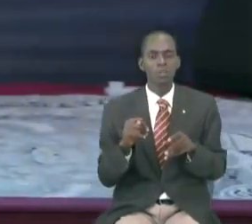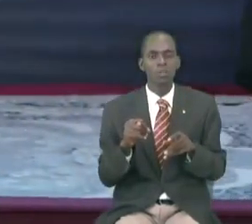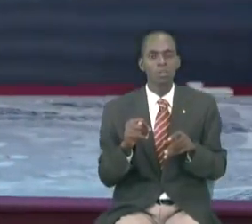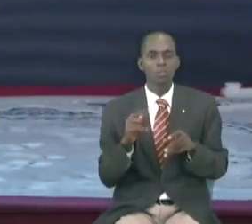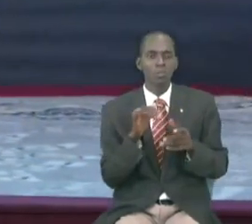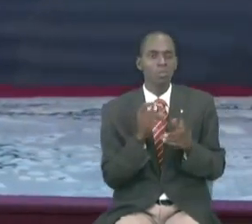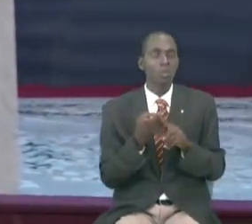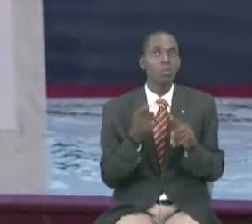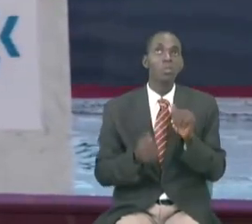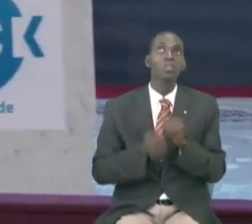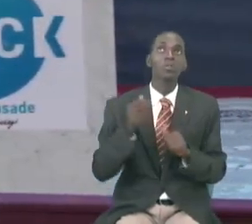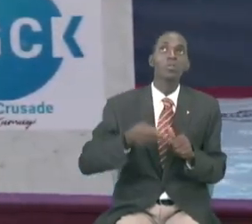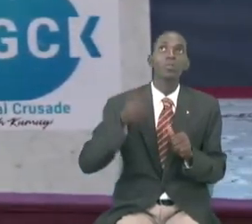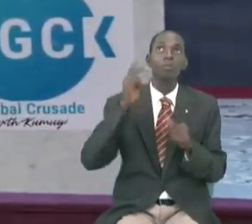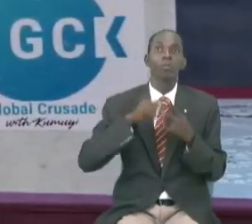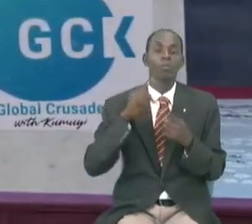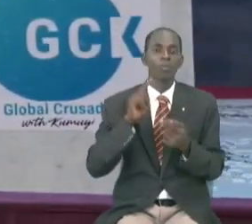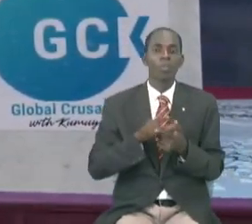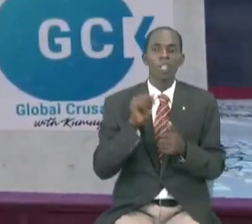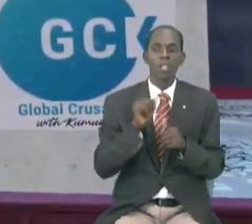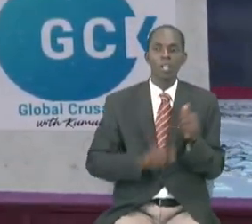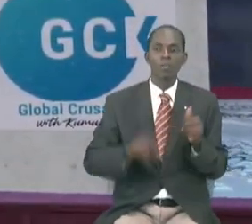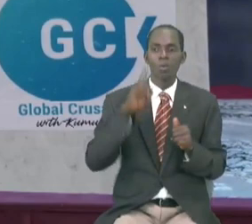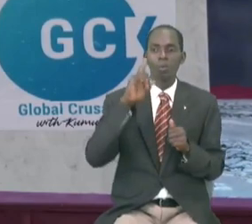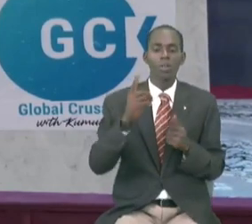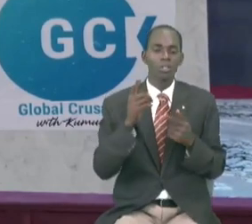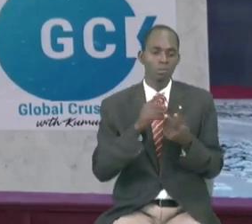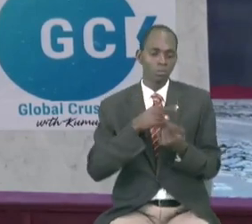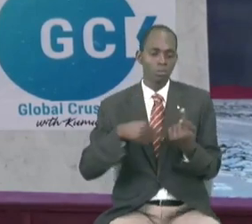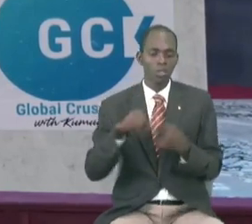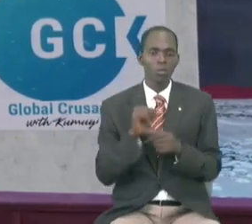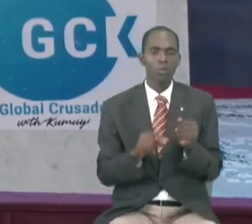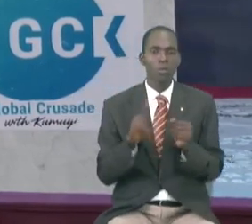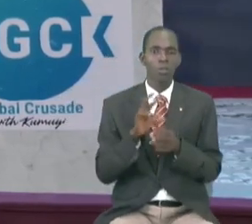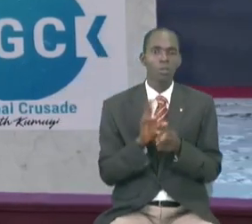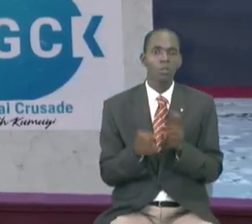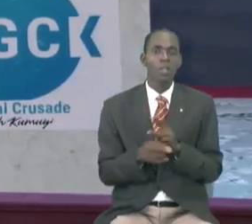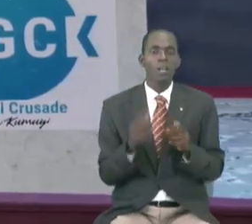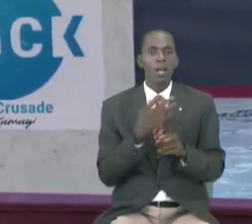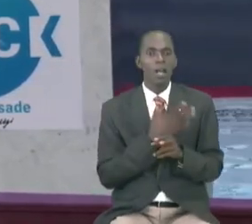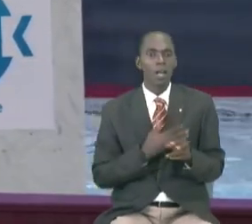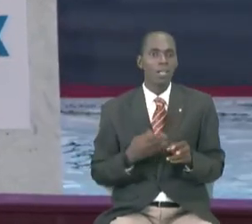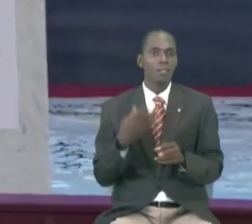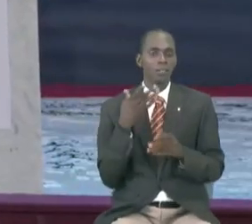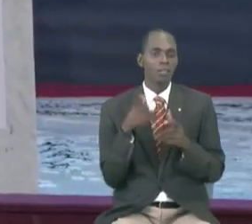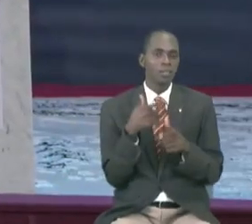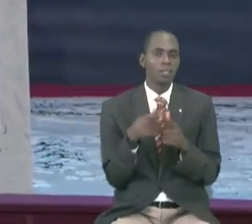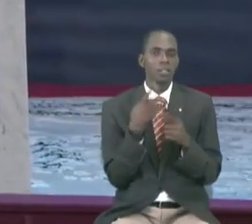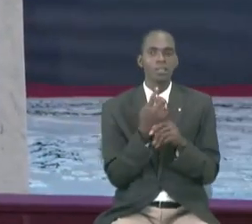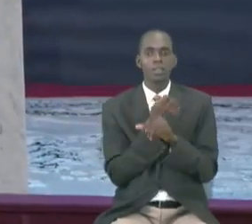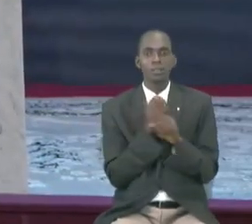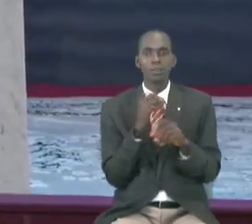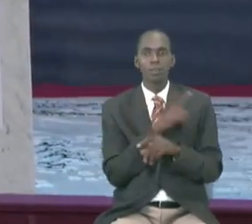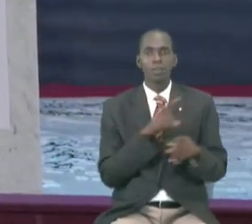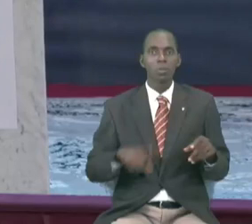of the Lord. It had never happened in the ministry of any other prophet. That one happened, and